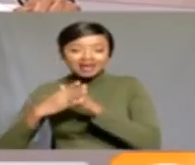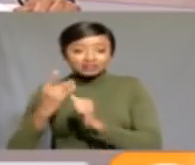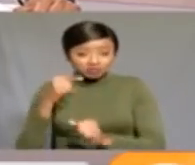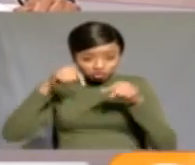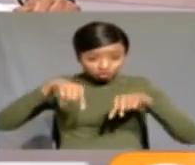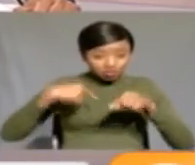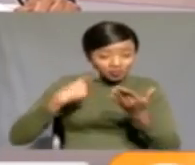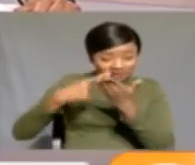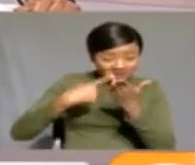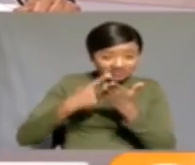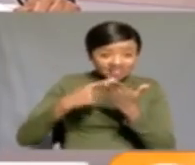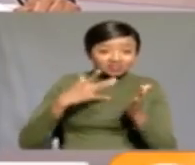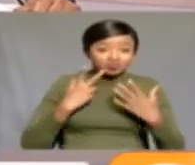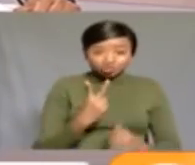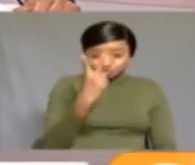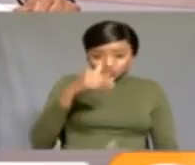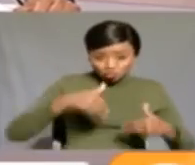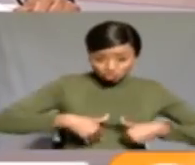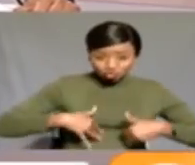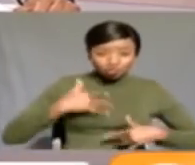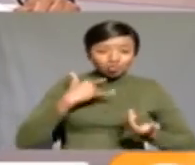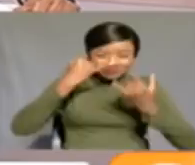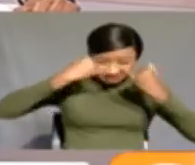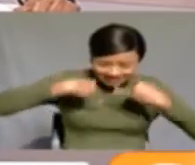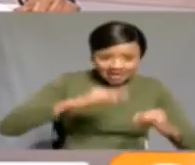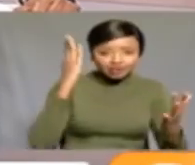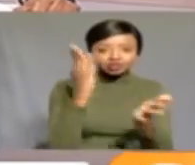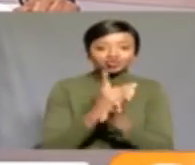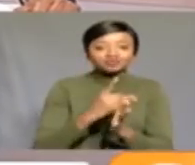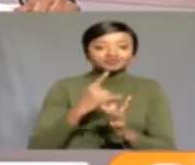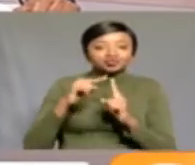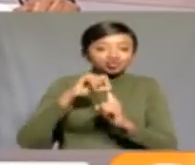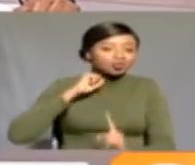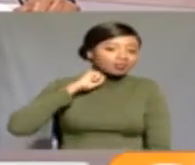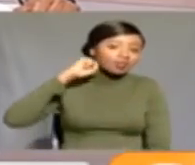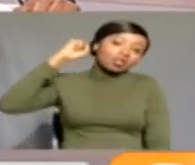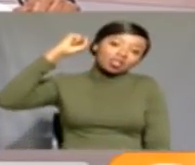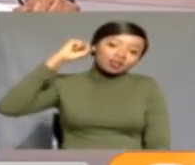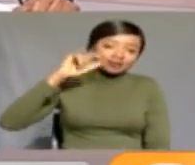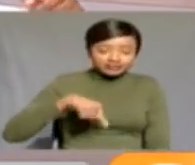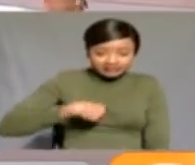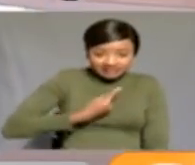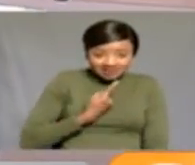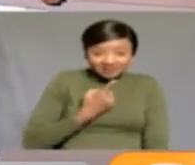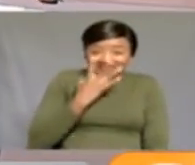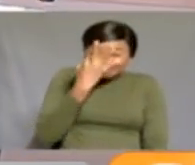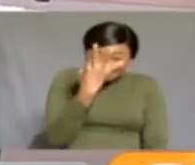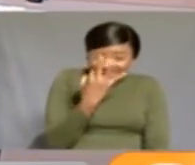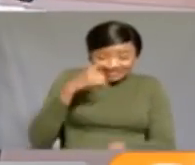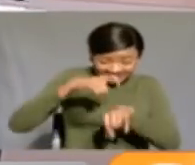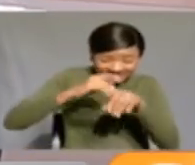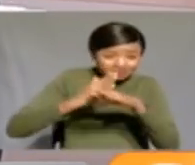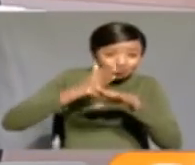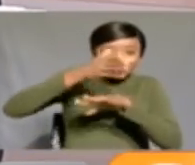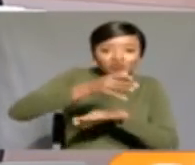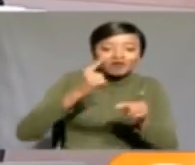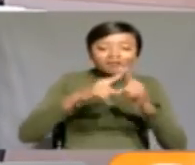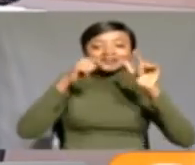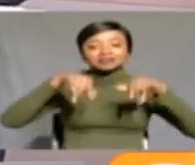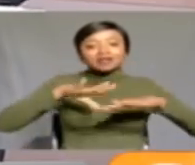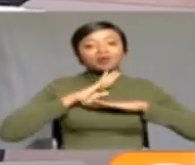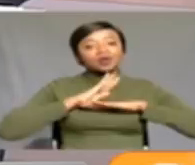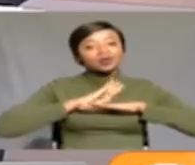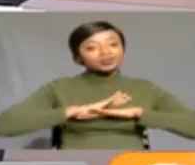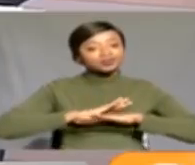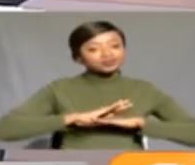young people who have suffered depression and have attempted suicide more than three times, but they were able to overcome and are now helping others